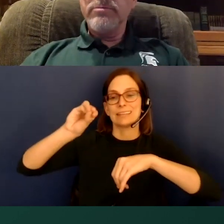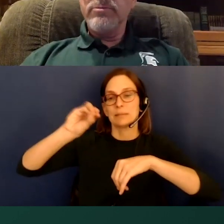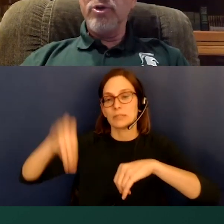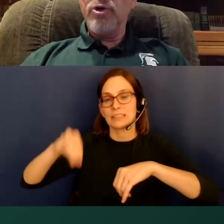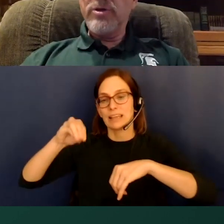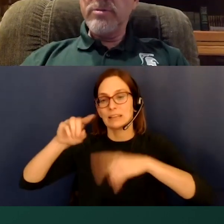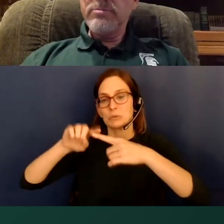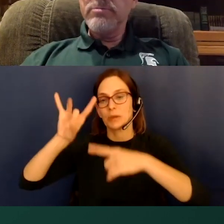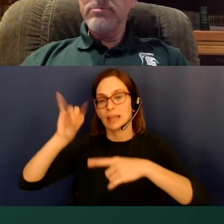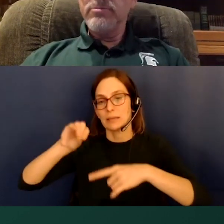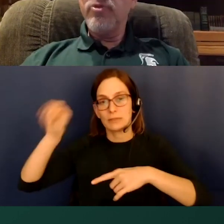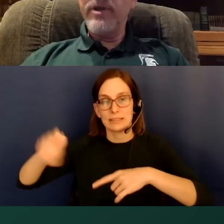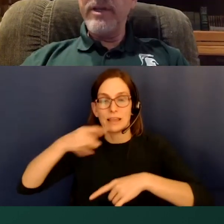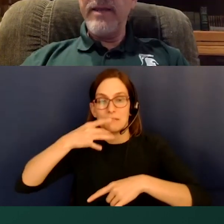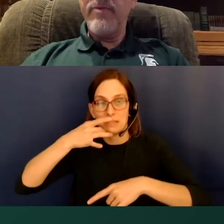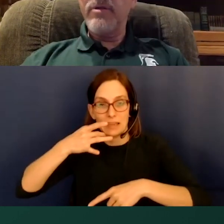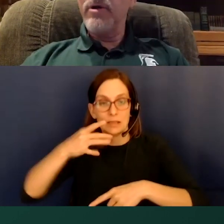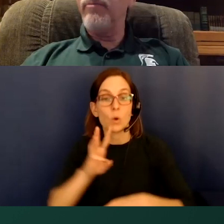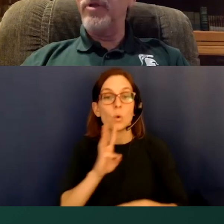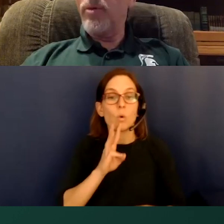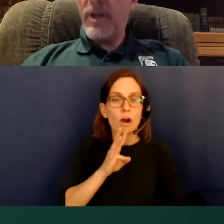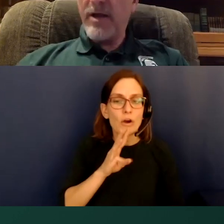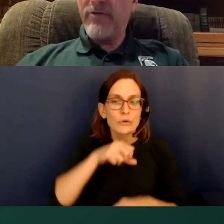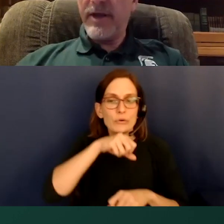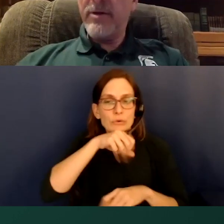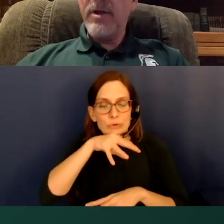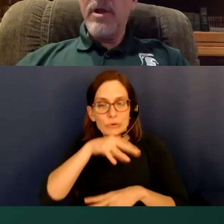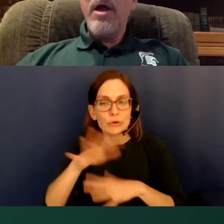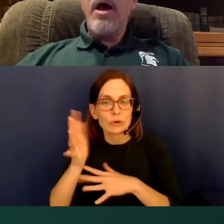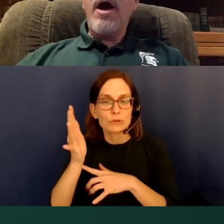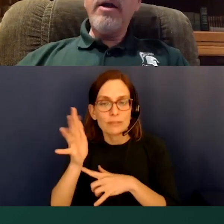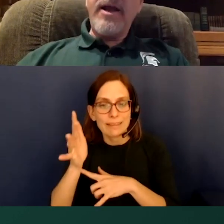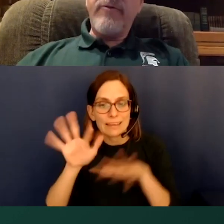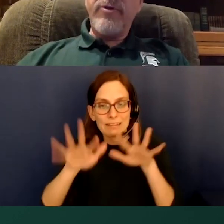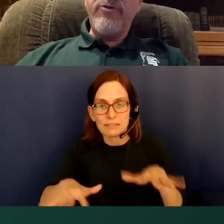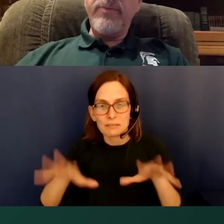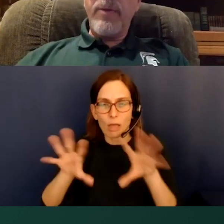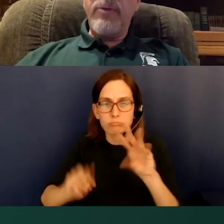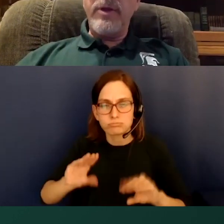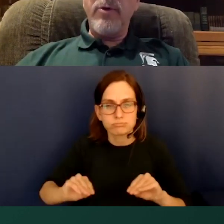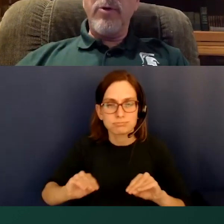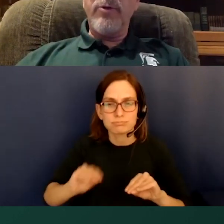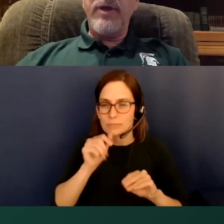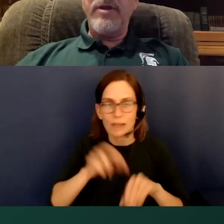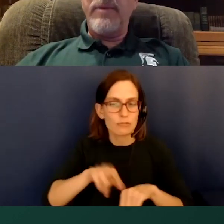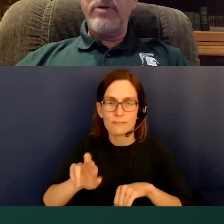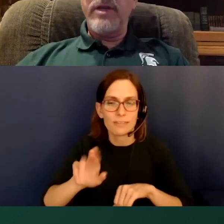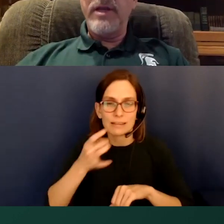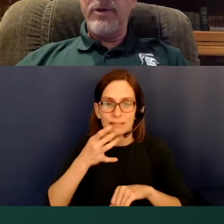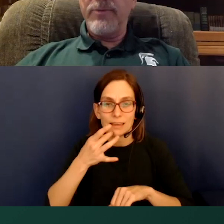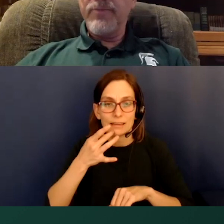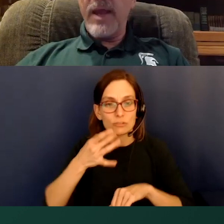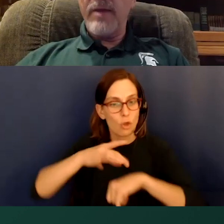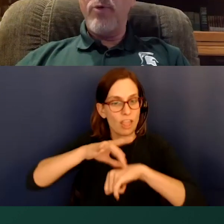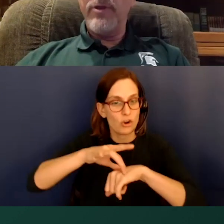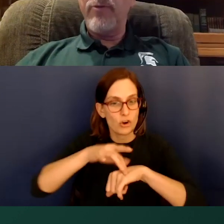Water, dirt, tree leaves absorb a lot of light. On average, the Earth is about